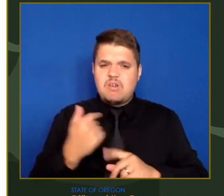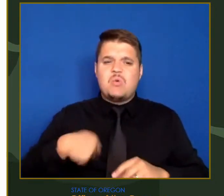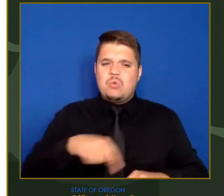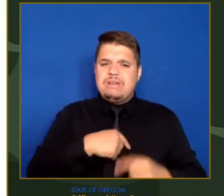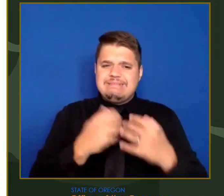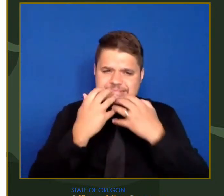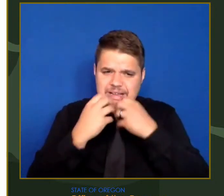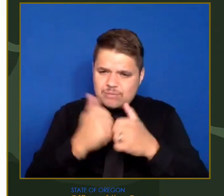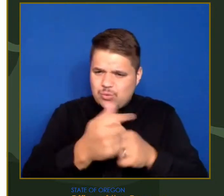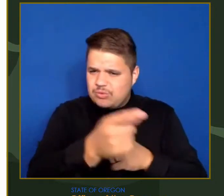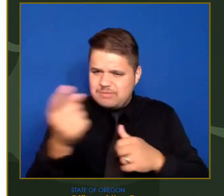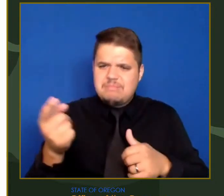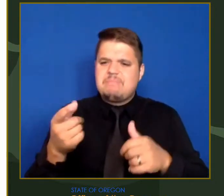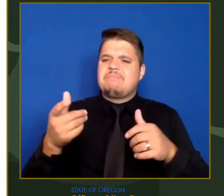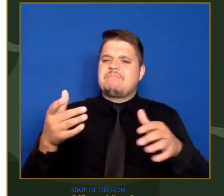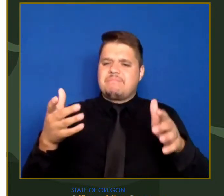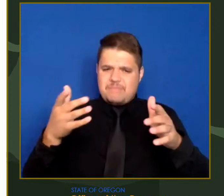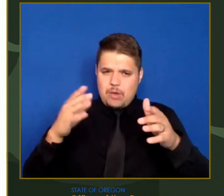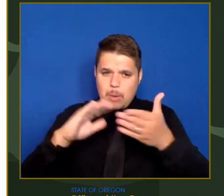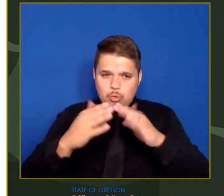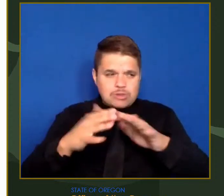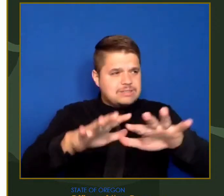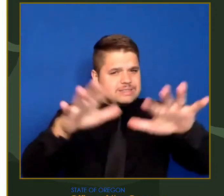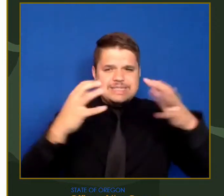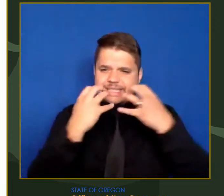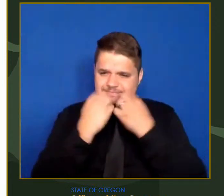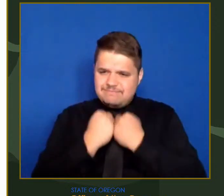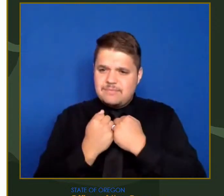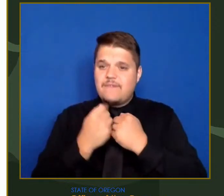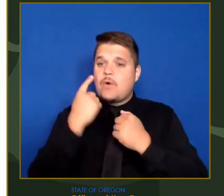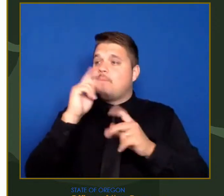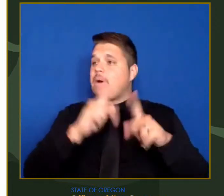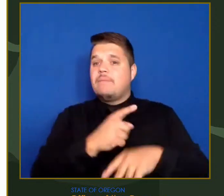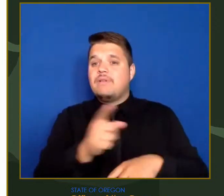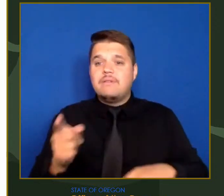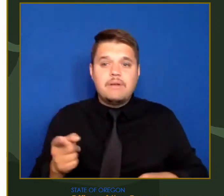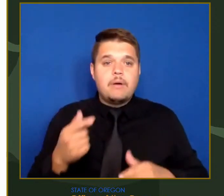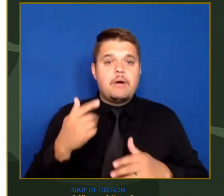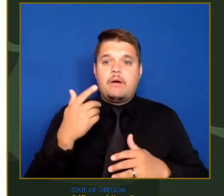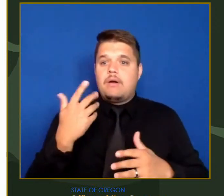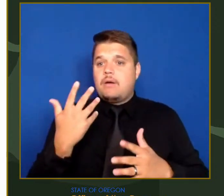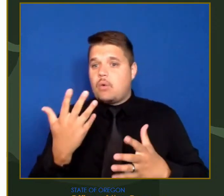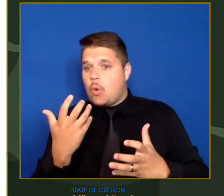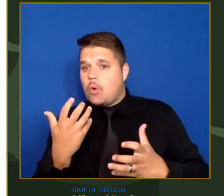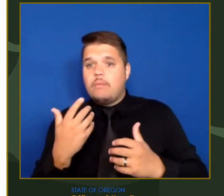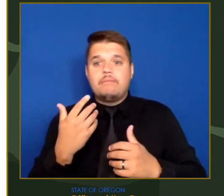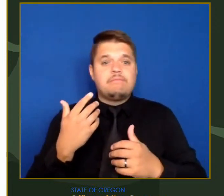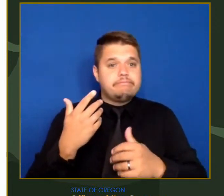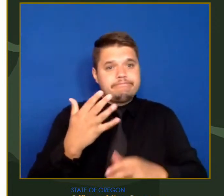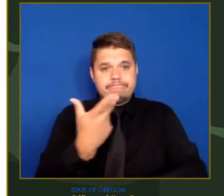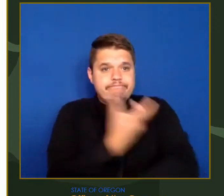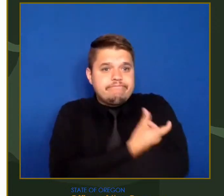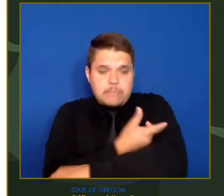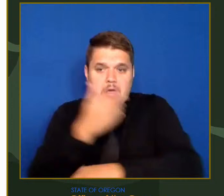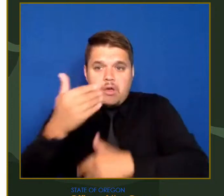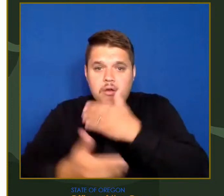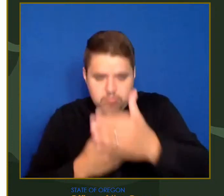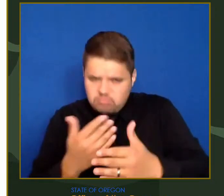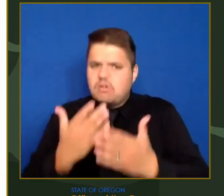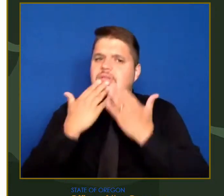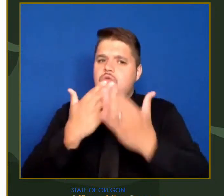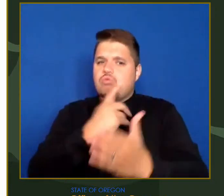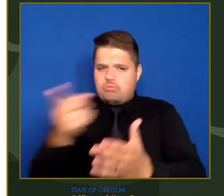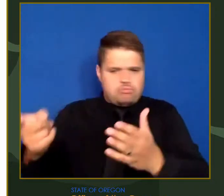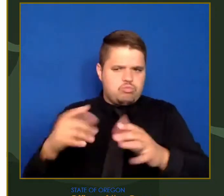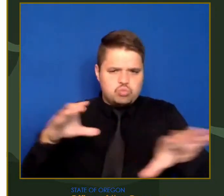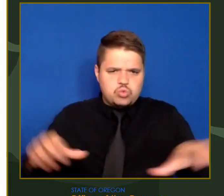vaccinated or in the process of completing your vaccination series, thank you. For those eligible who aren't yet vaccinated, I urge